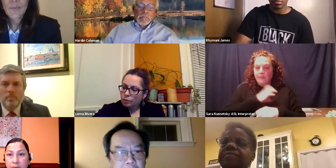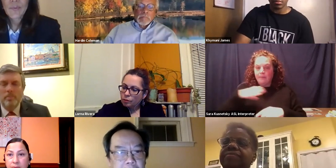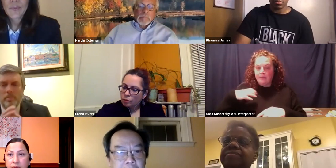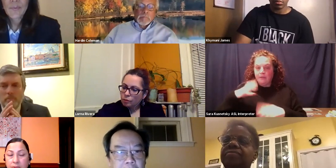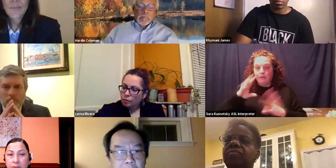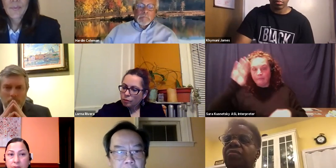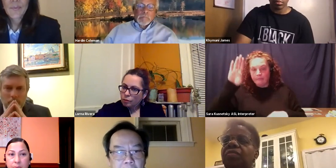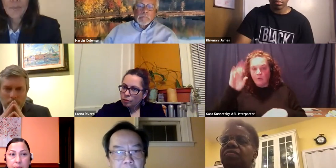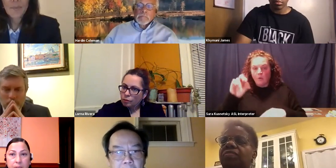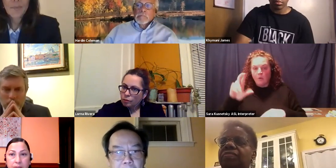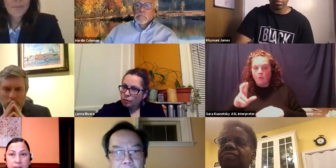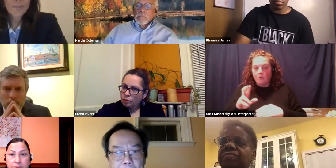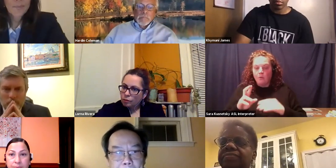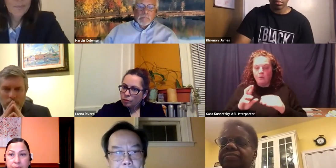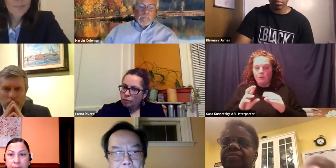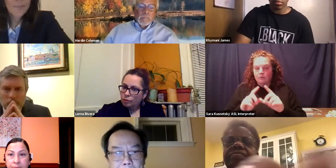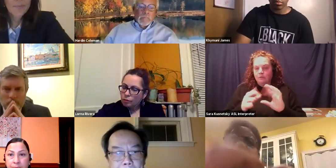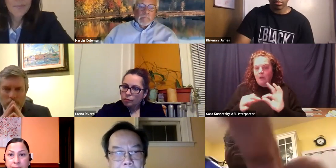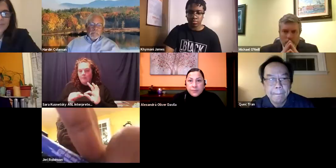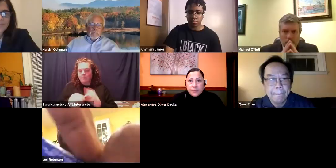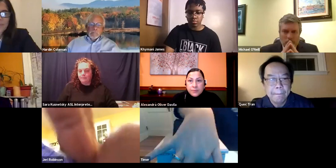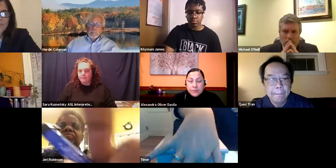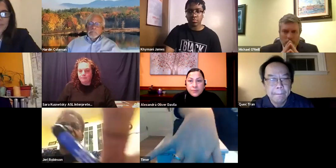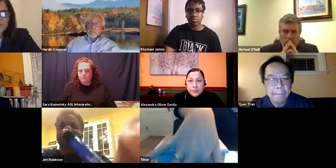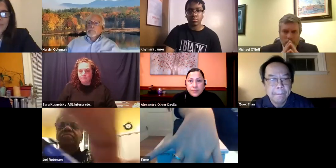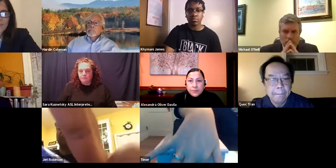or in your box.